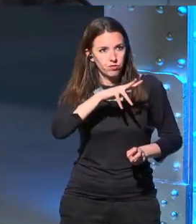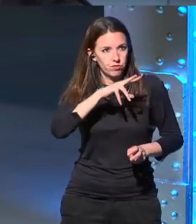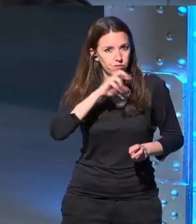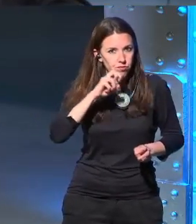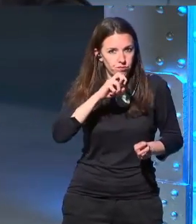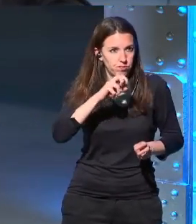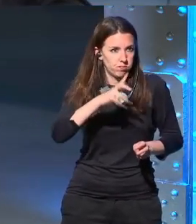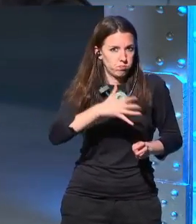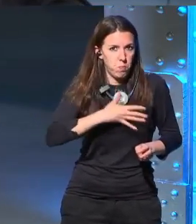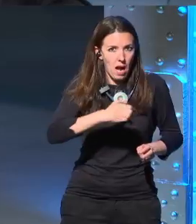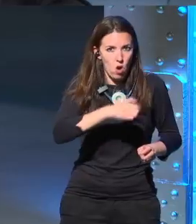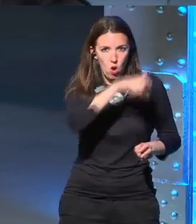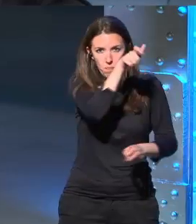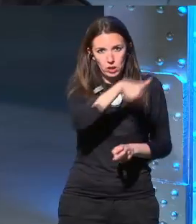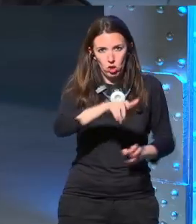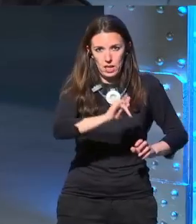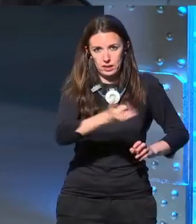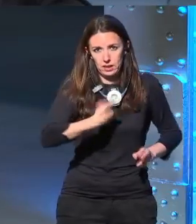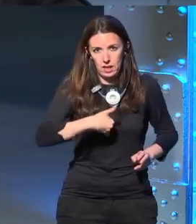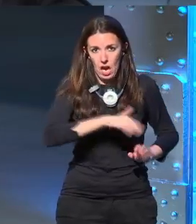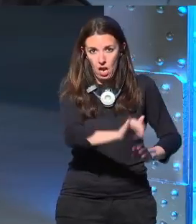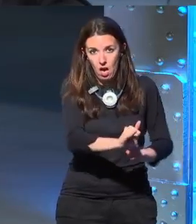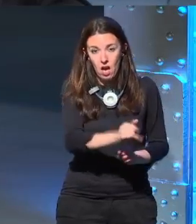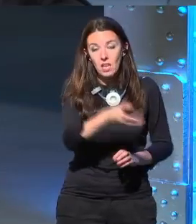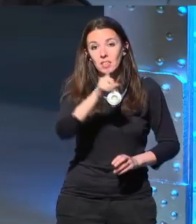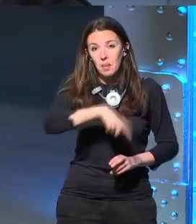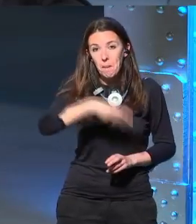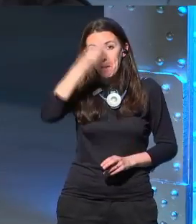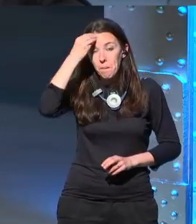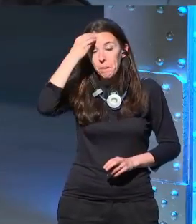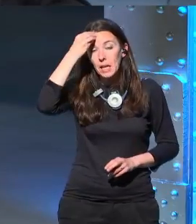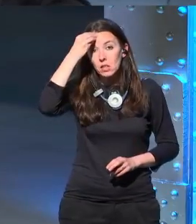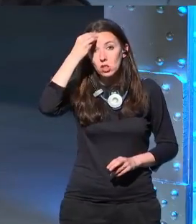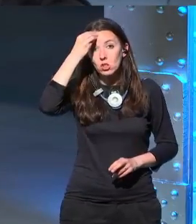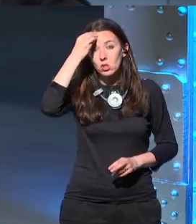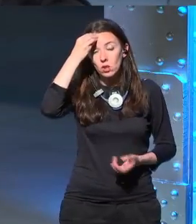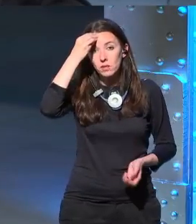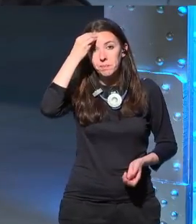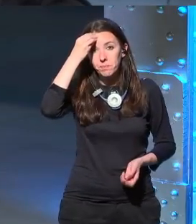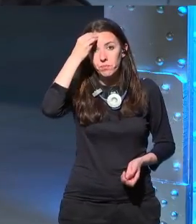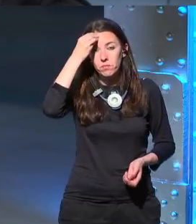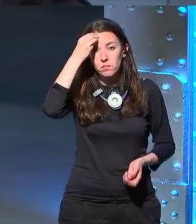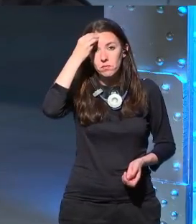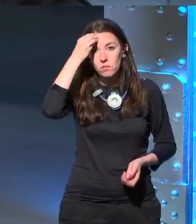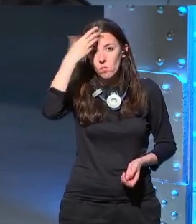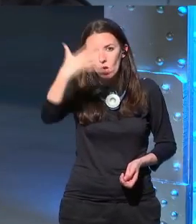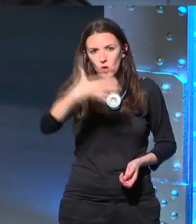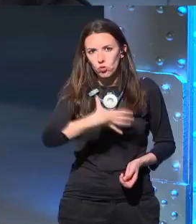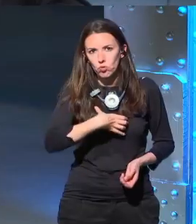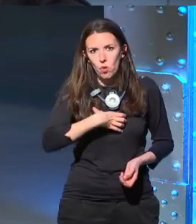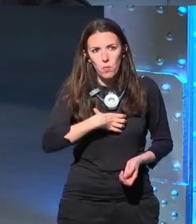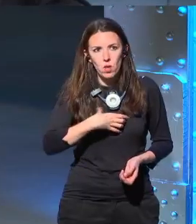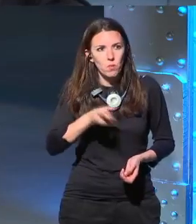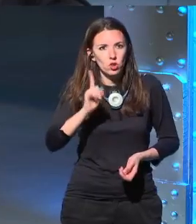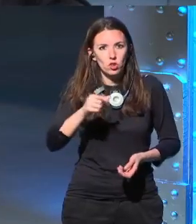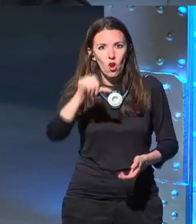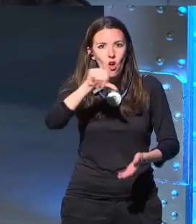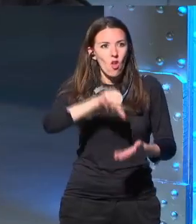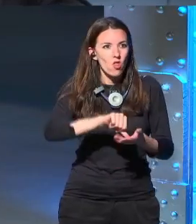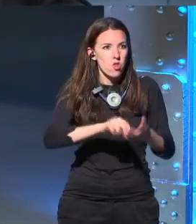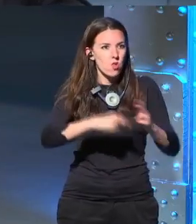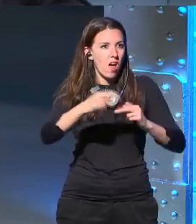were there. I also think that you can't just be a city of engineers. This is